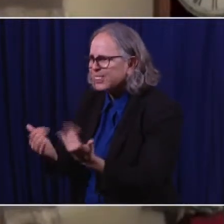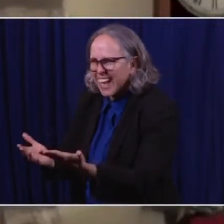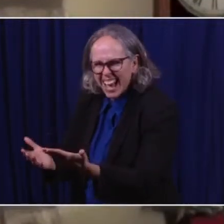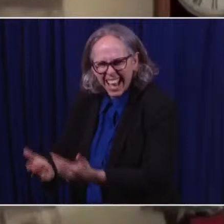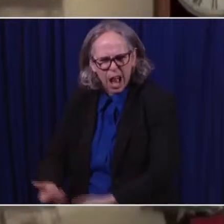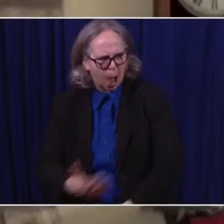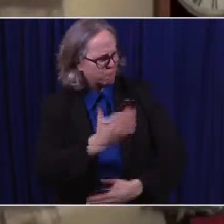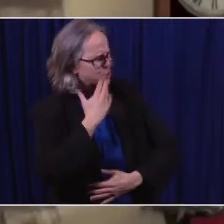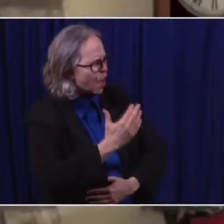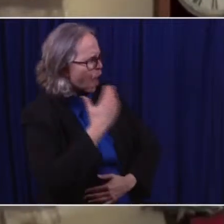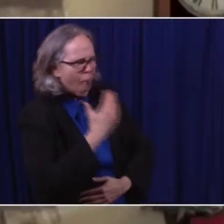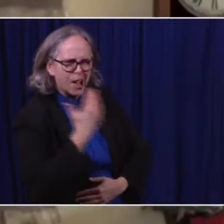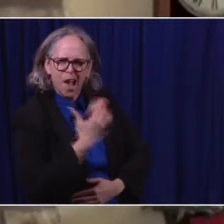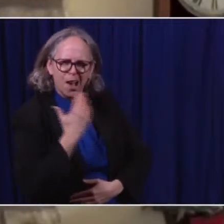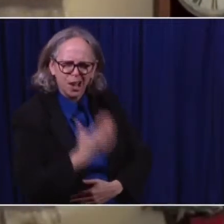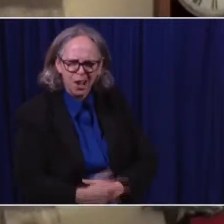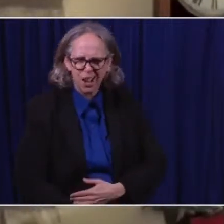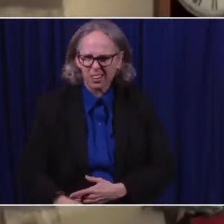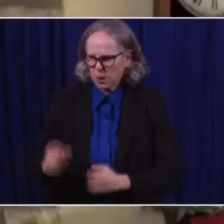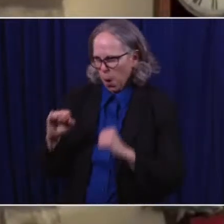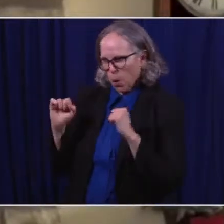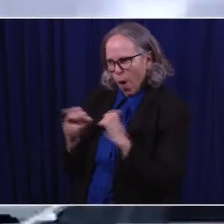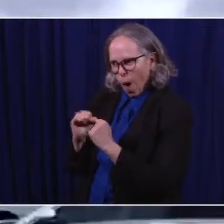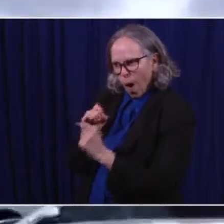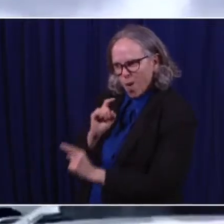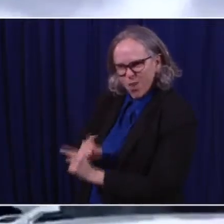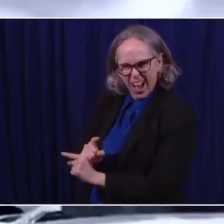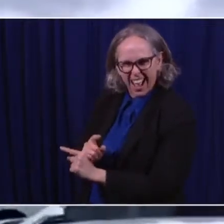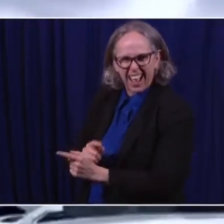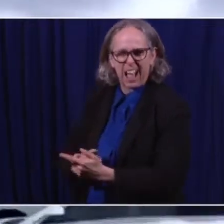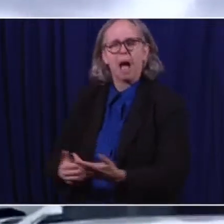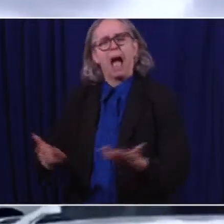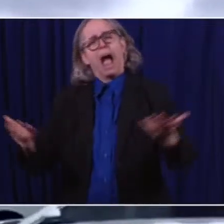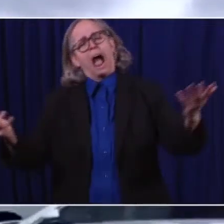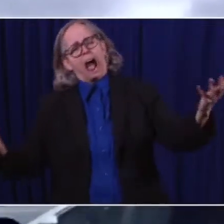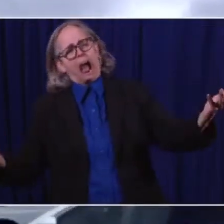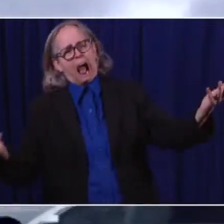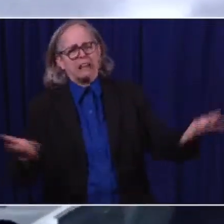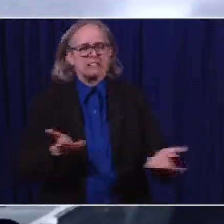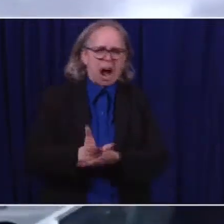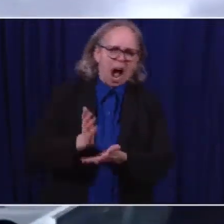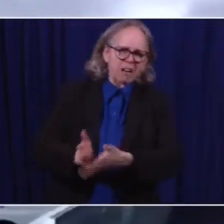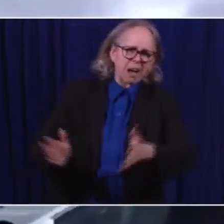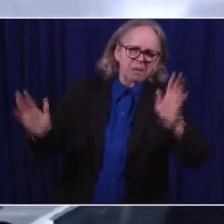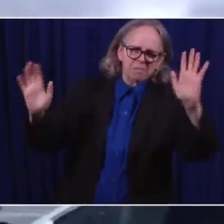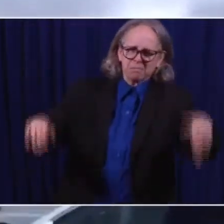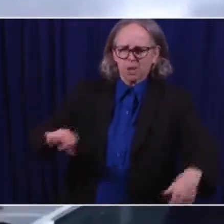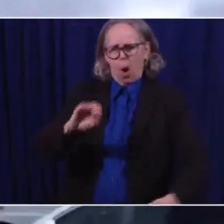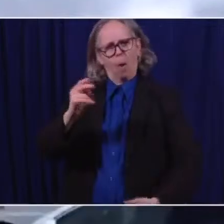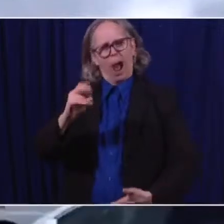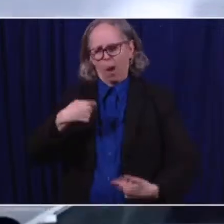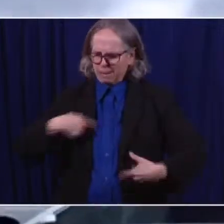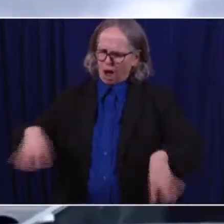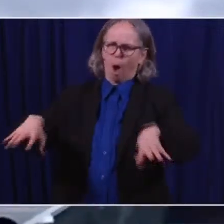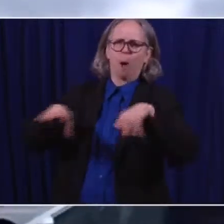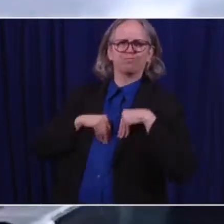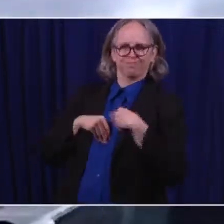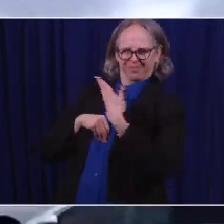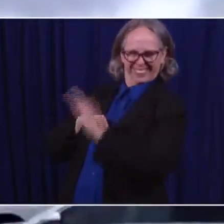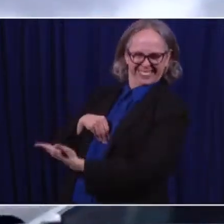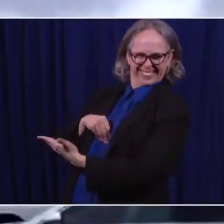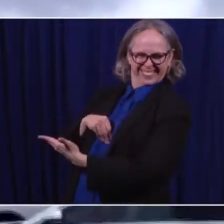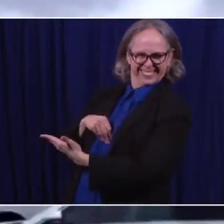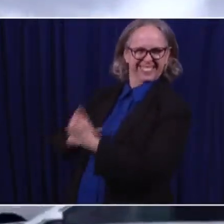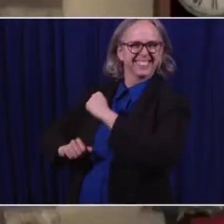It's a little cold out there. Yeah, it's all right, but that's the Ohio weather that we signed up for, so that's good. We signed up for